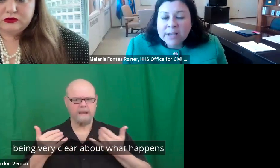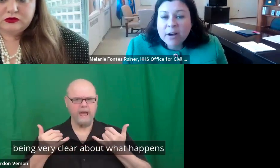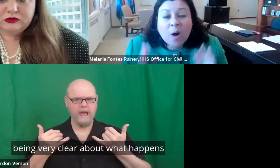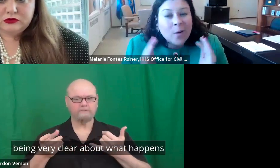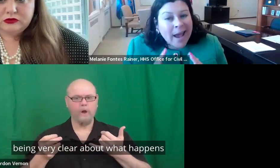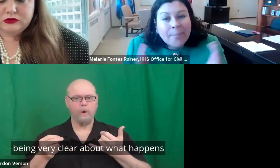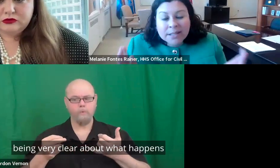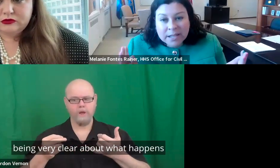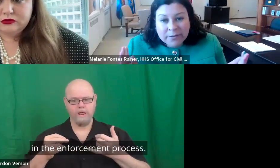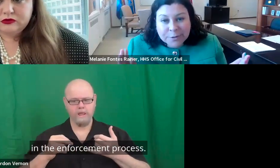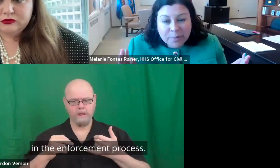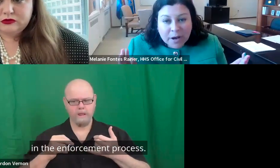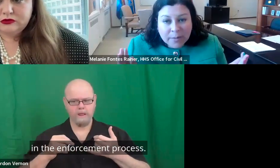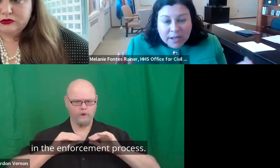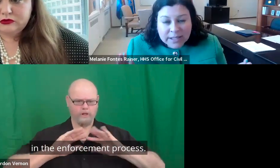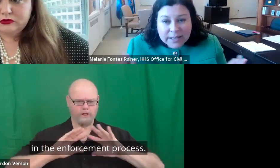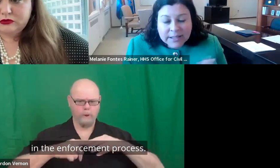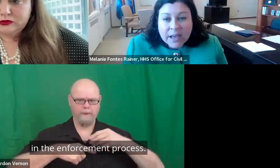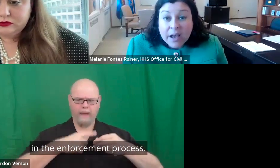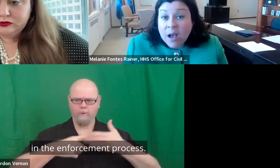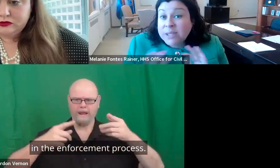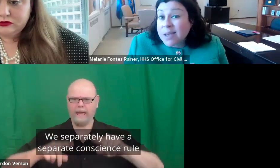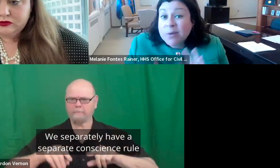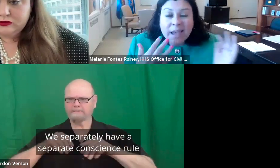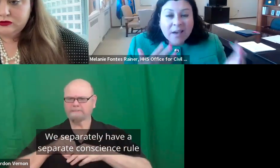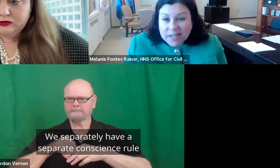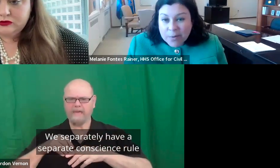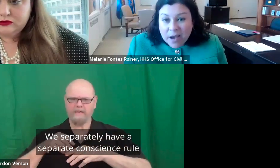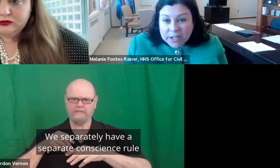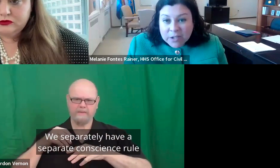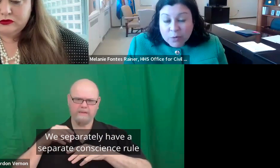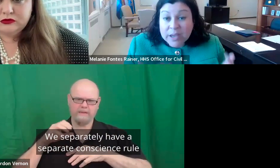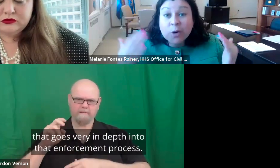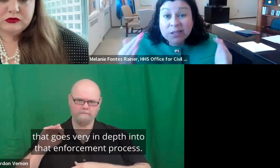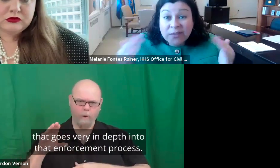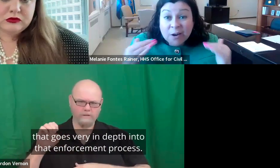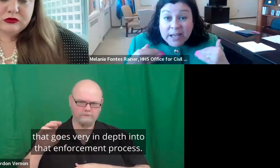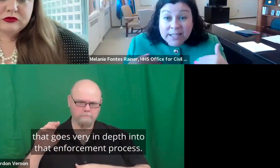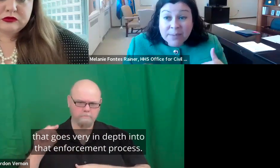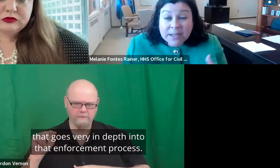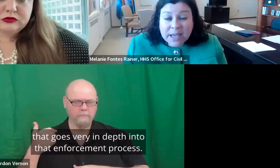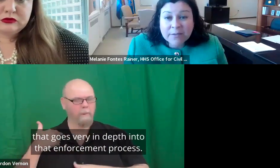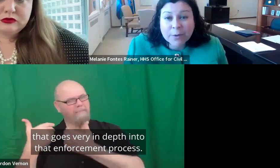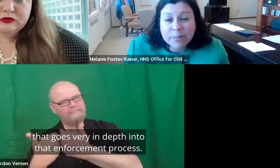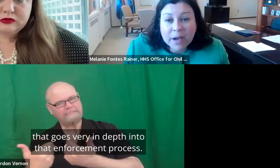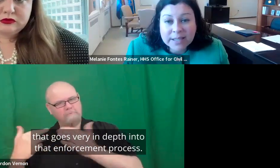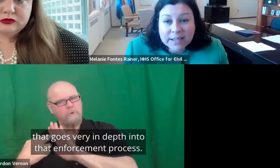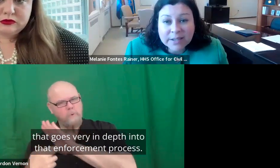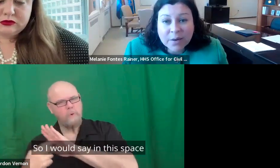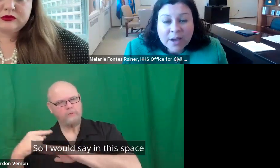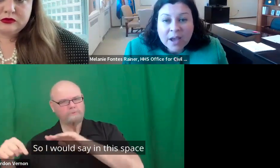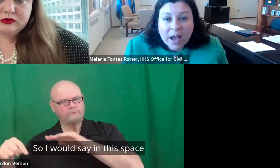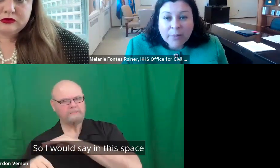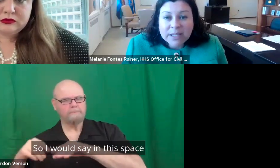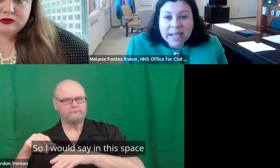being very clear about what happens in the enforcement process. We separately have a separate conscience rule that goes very in depth into that enforcement